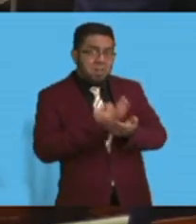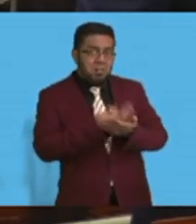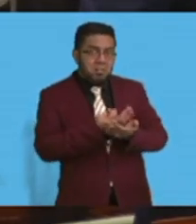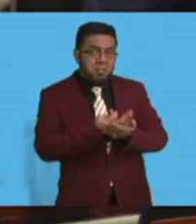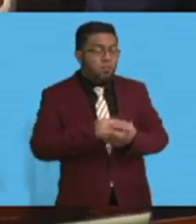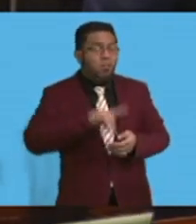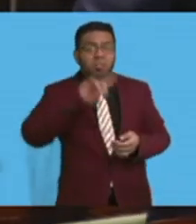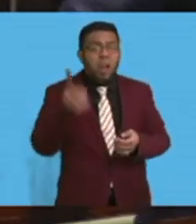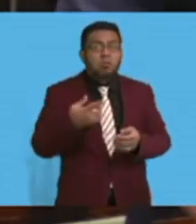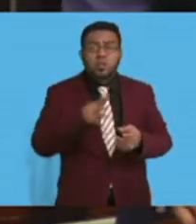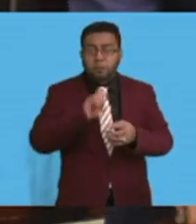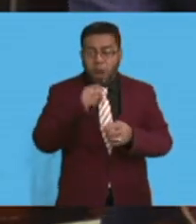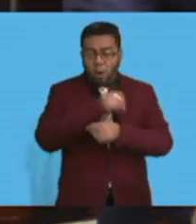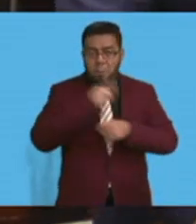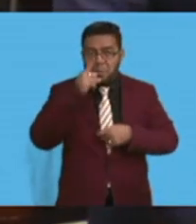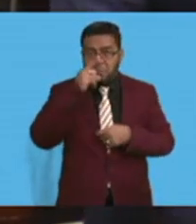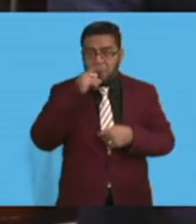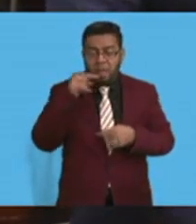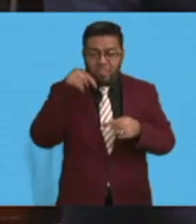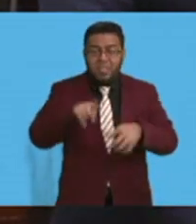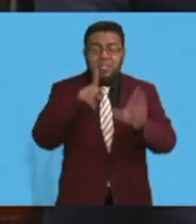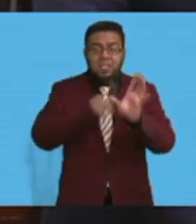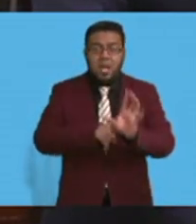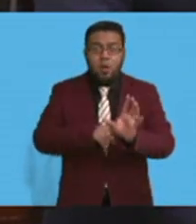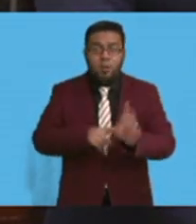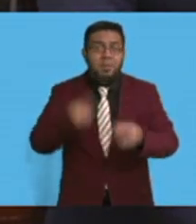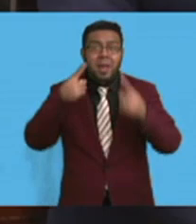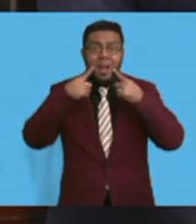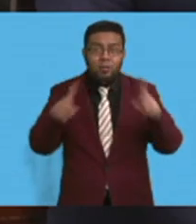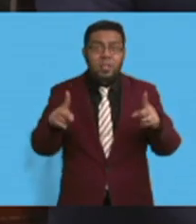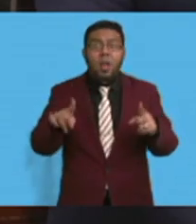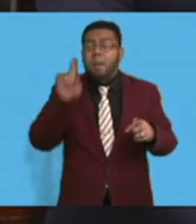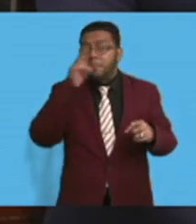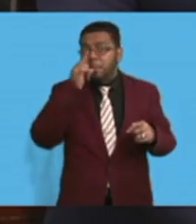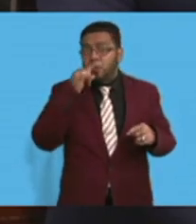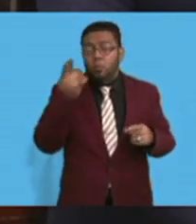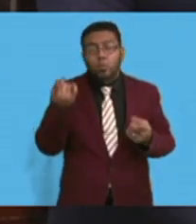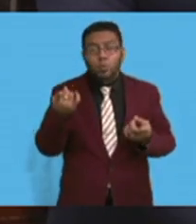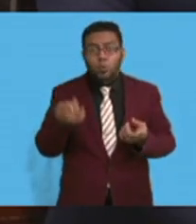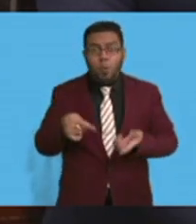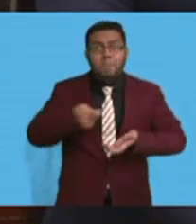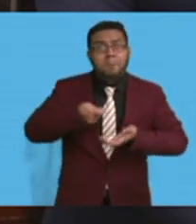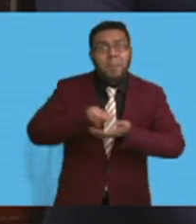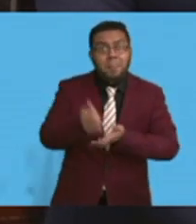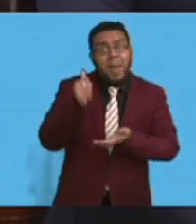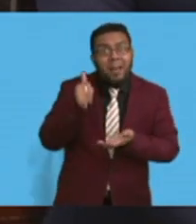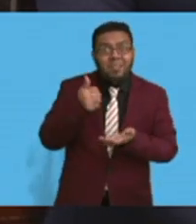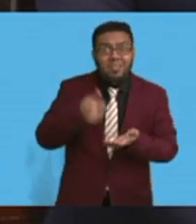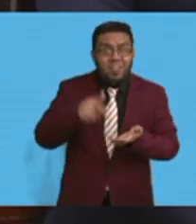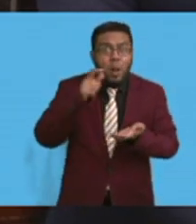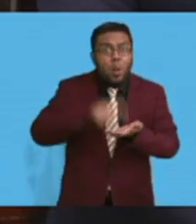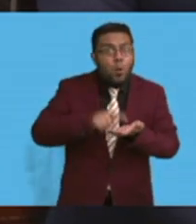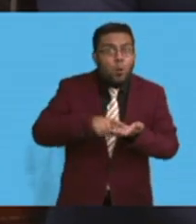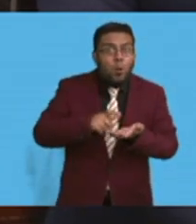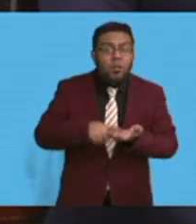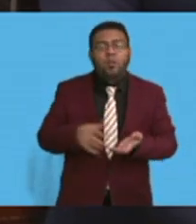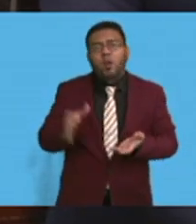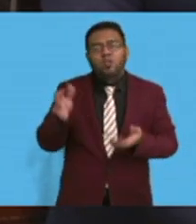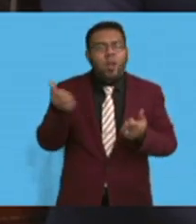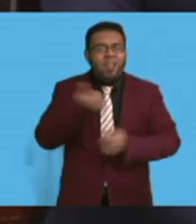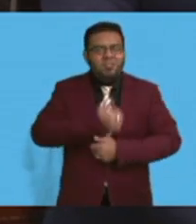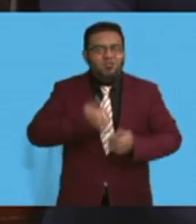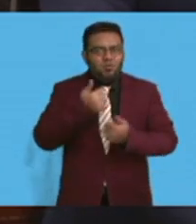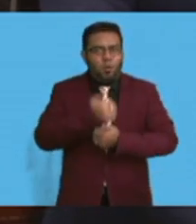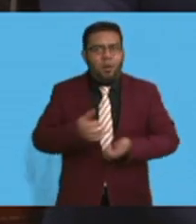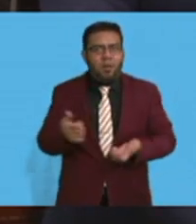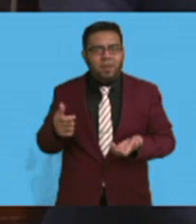people. This year we are announcing that those who repay their loans more quickly under TELS are going to enjoy a major discount in the